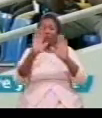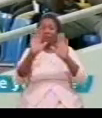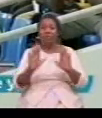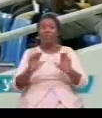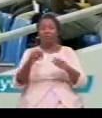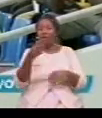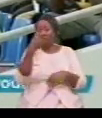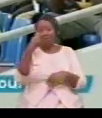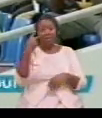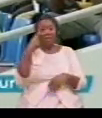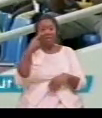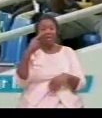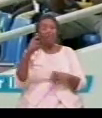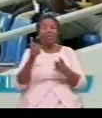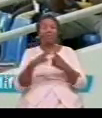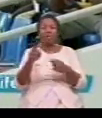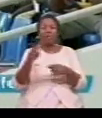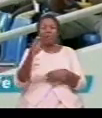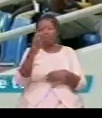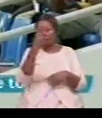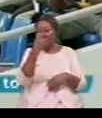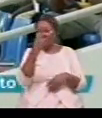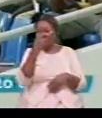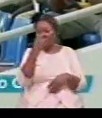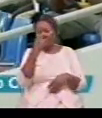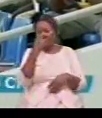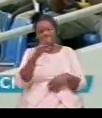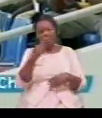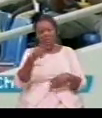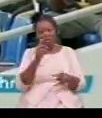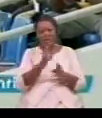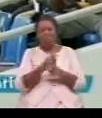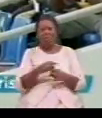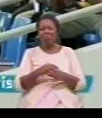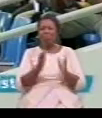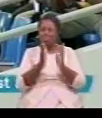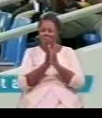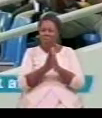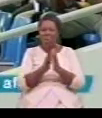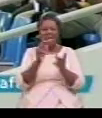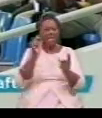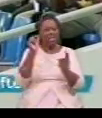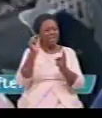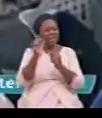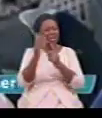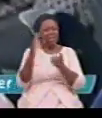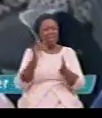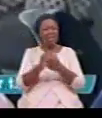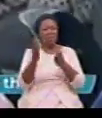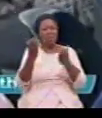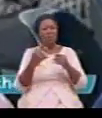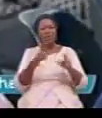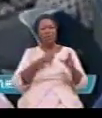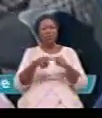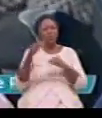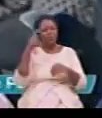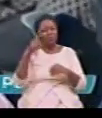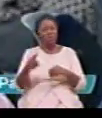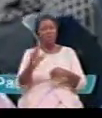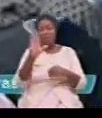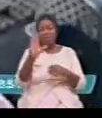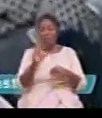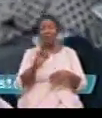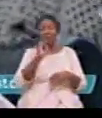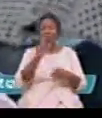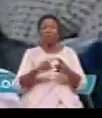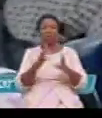my sight. Receive, what's the significance? The Lord has given already. Yours is to receive.